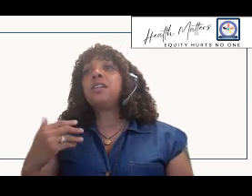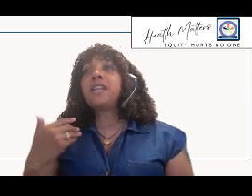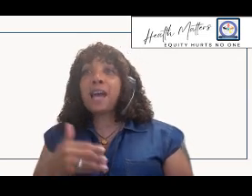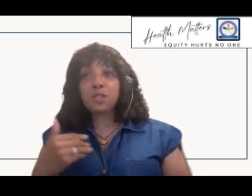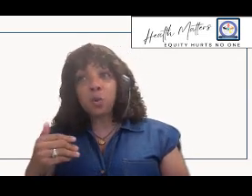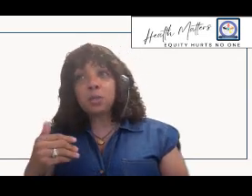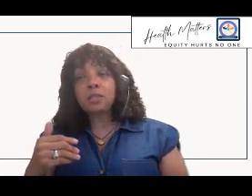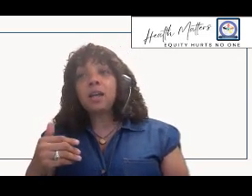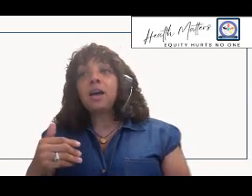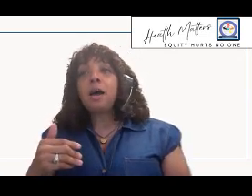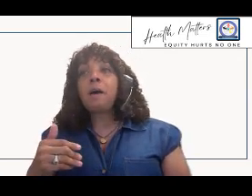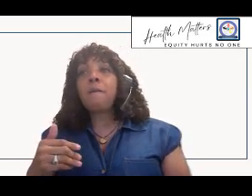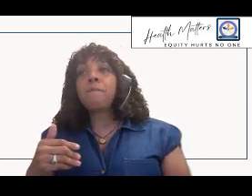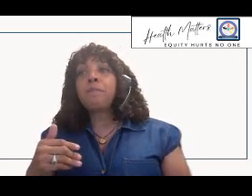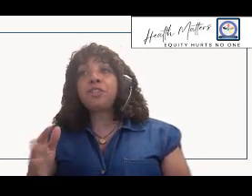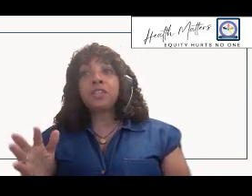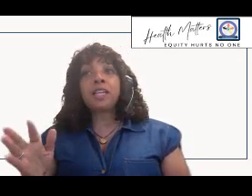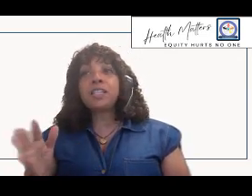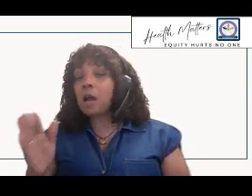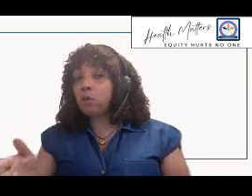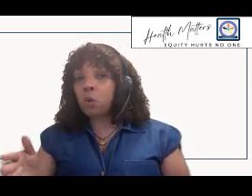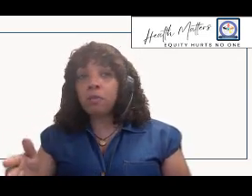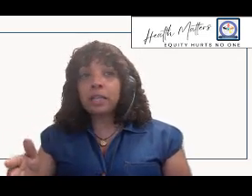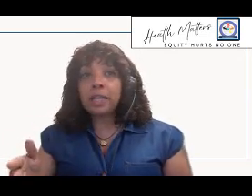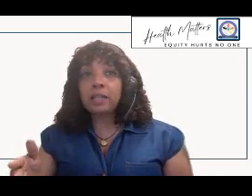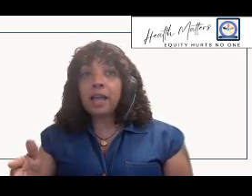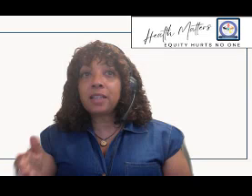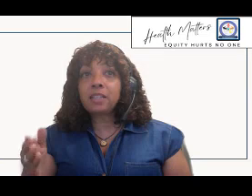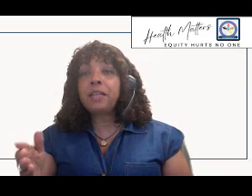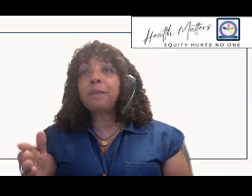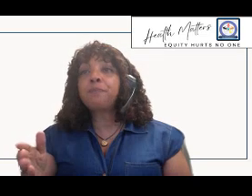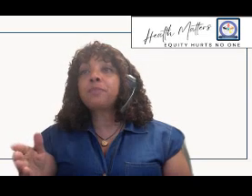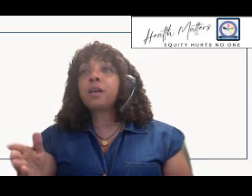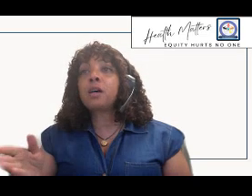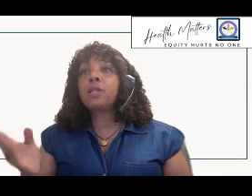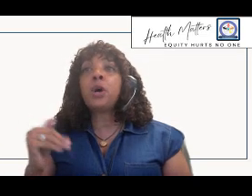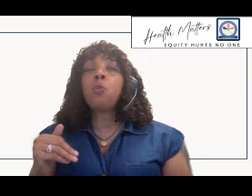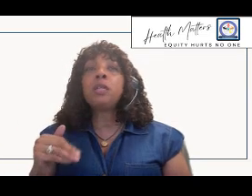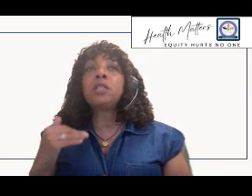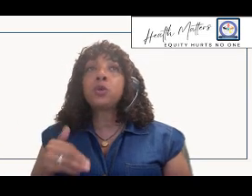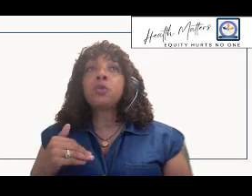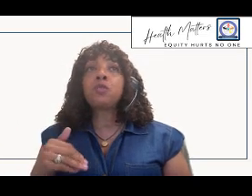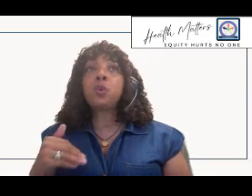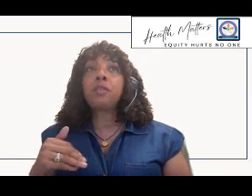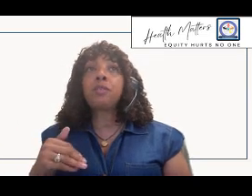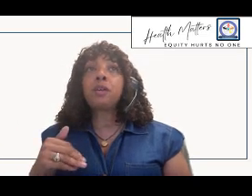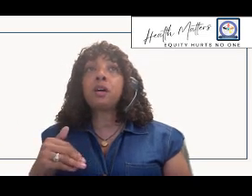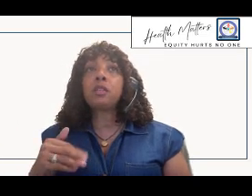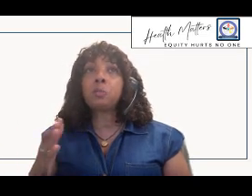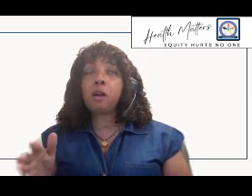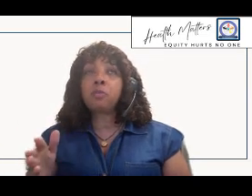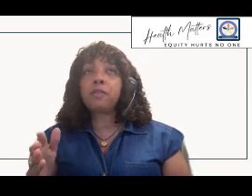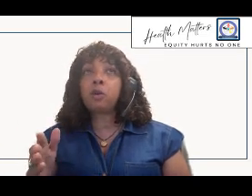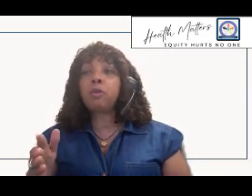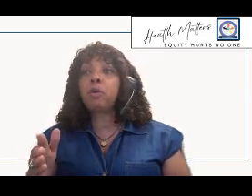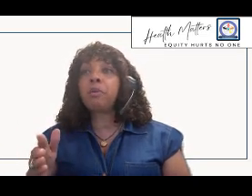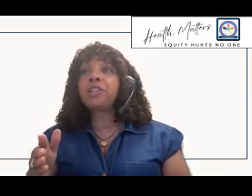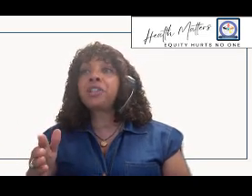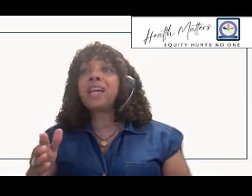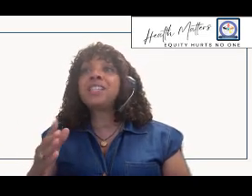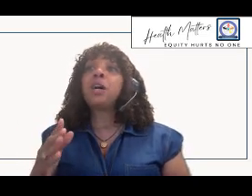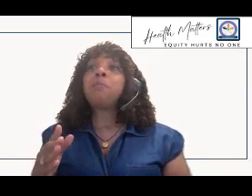Trails Task Force. This again is an outdoor related activity. NOMHE serves with the Department of